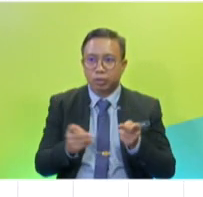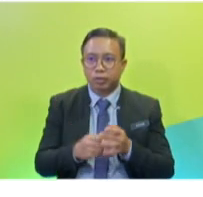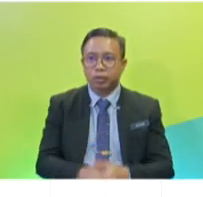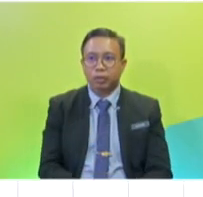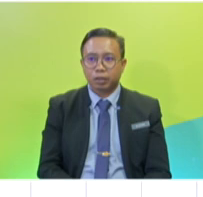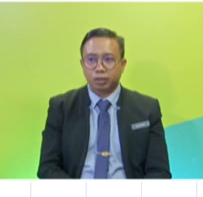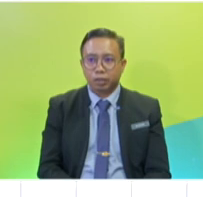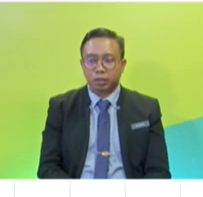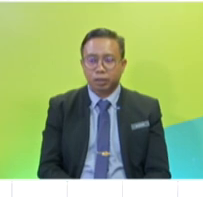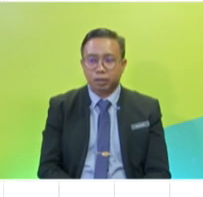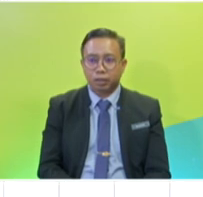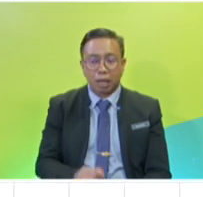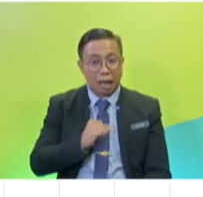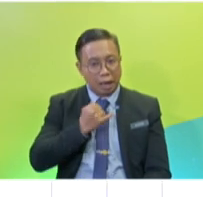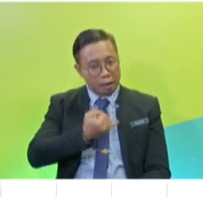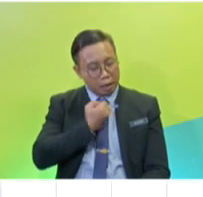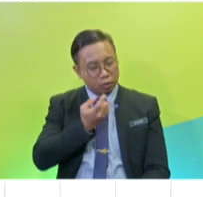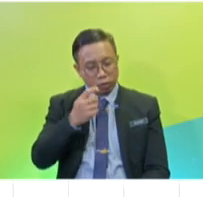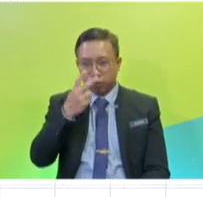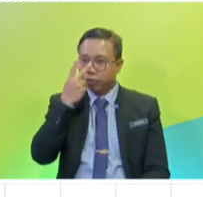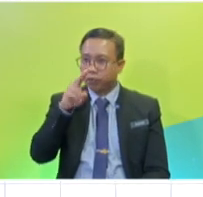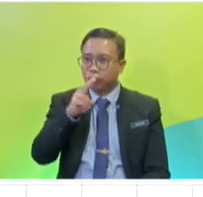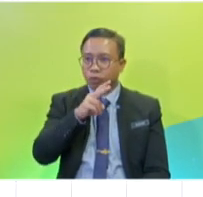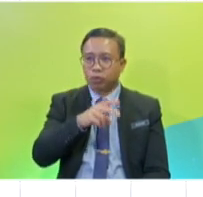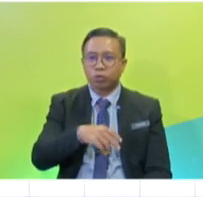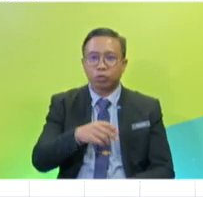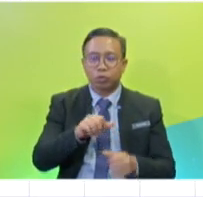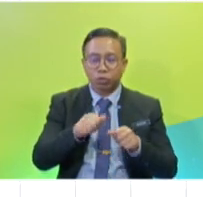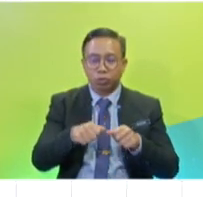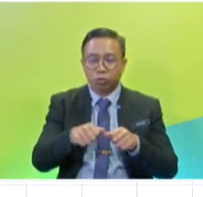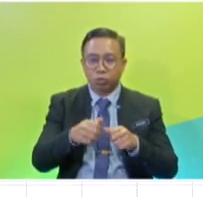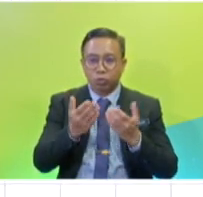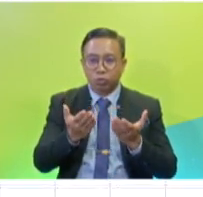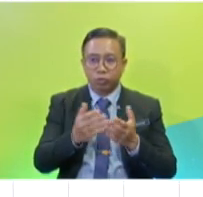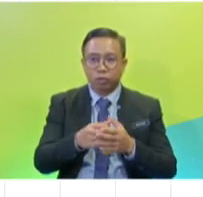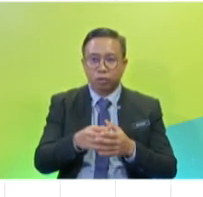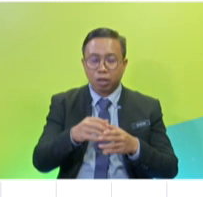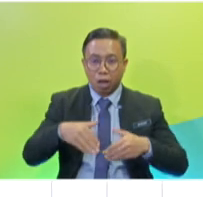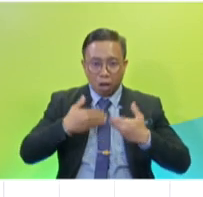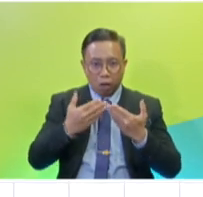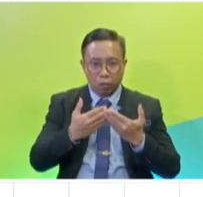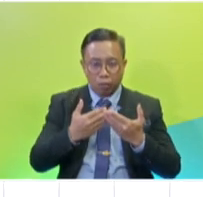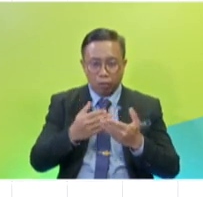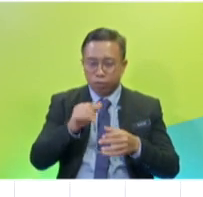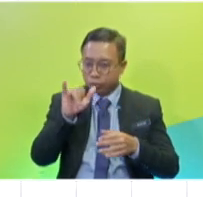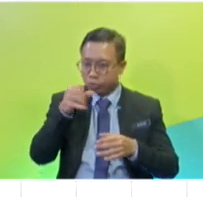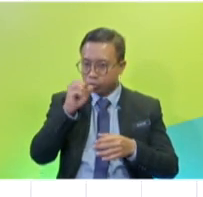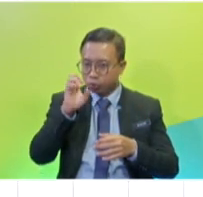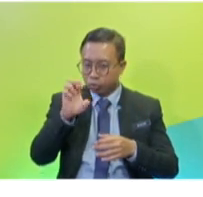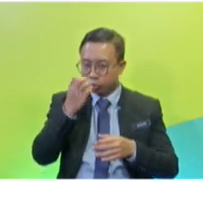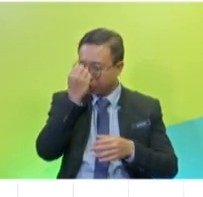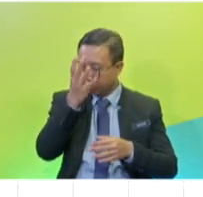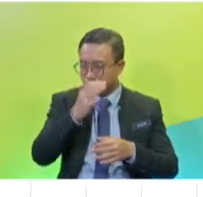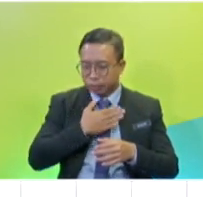okay, I enjoy the view and feel grateful. How about you, Joe? Tell me about your holiday.